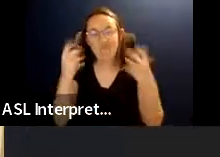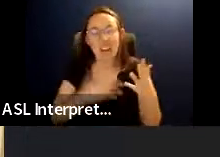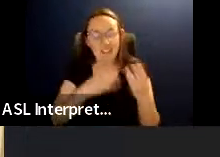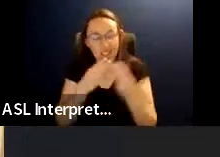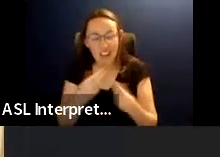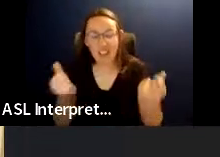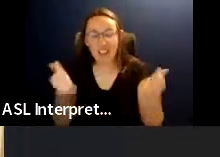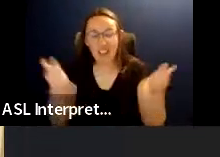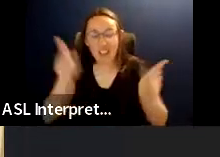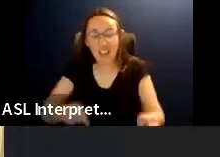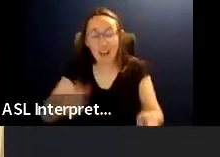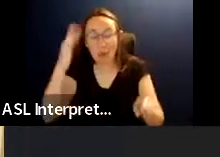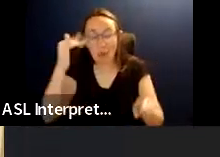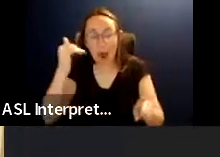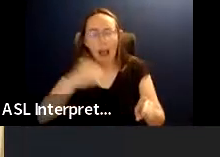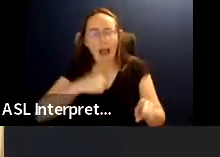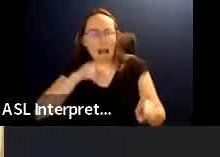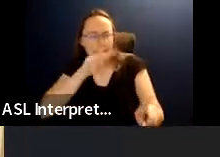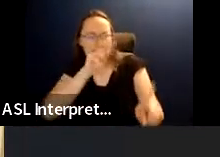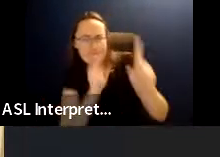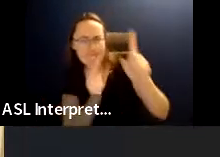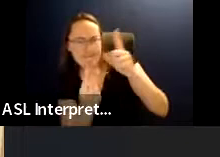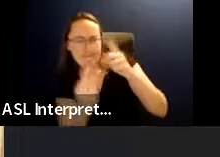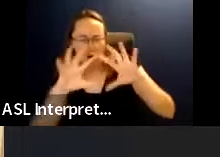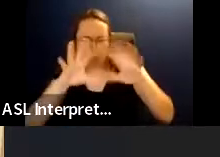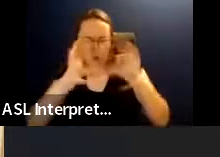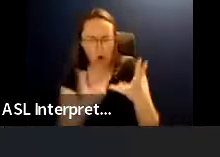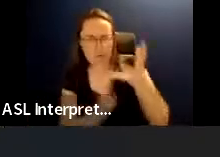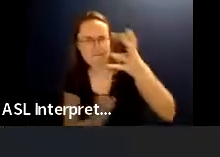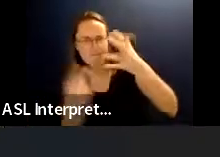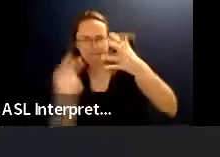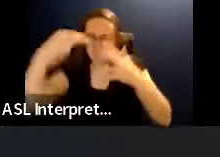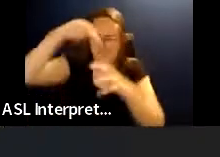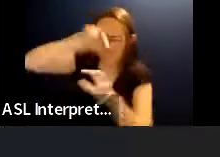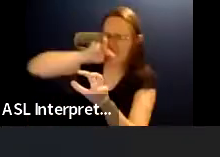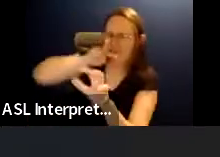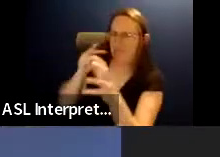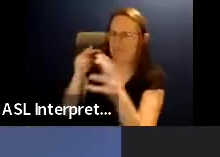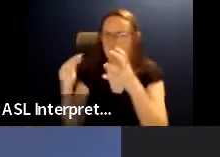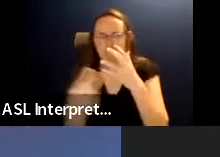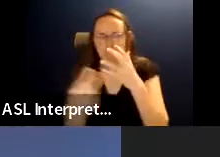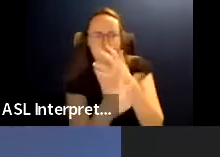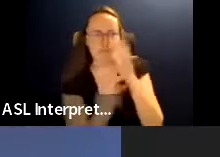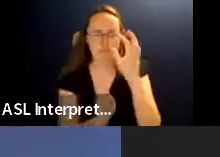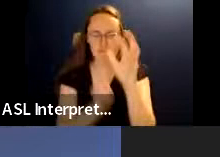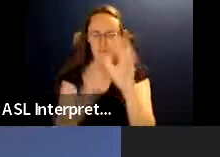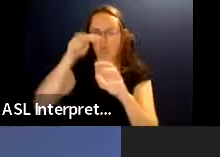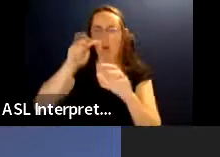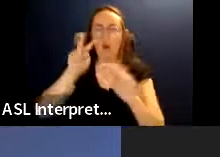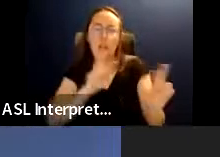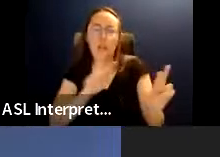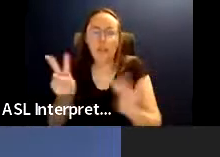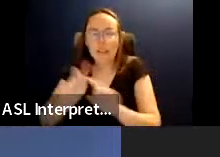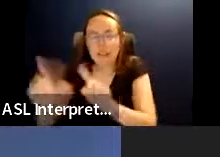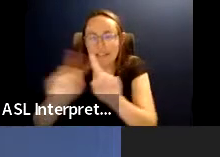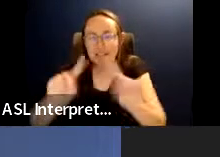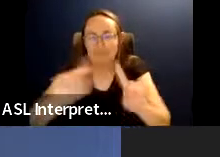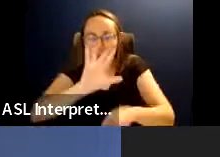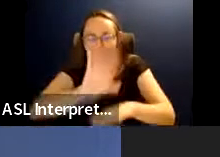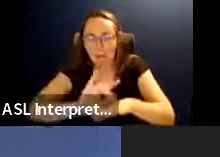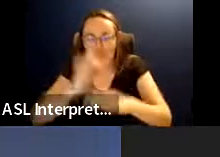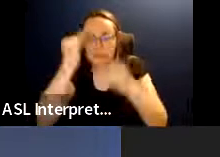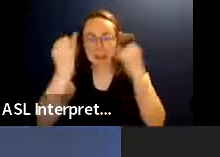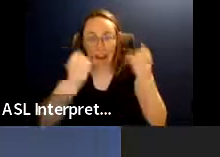and backwards. And we'll look at different mounting ideas with that. So here's